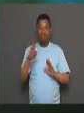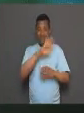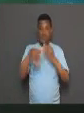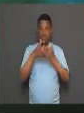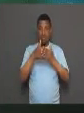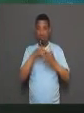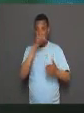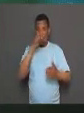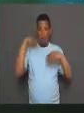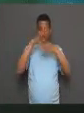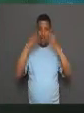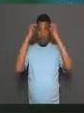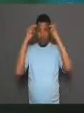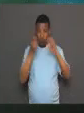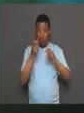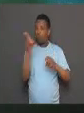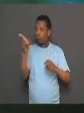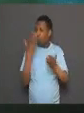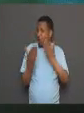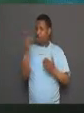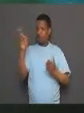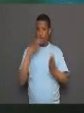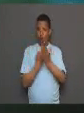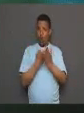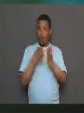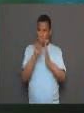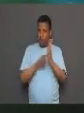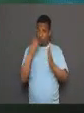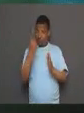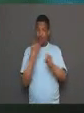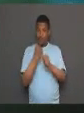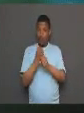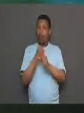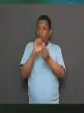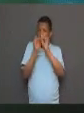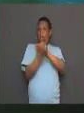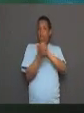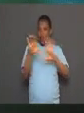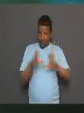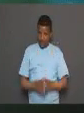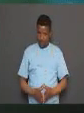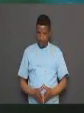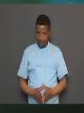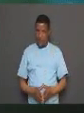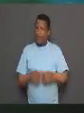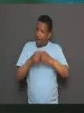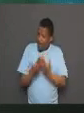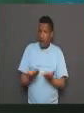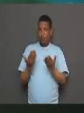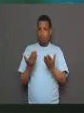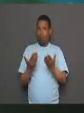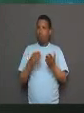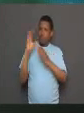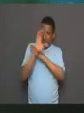If you could make one economic policy to change things for the better and help the country